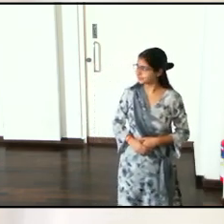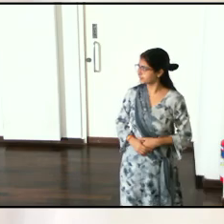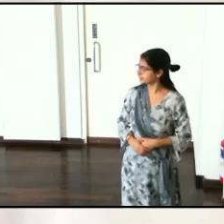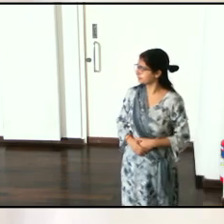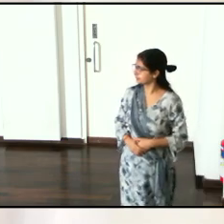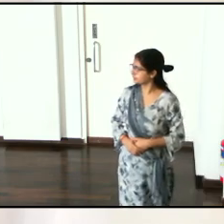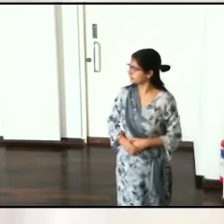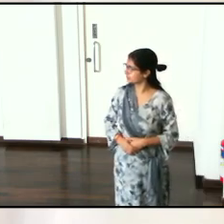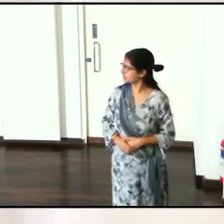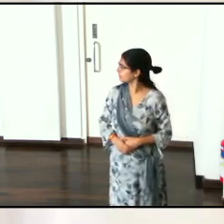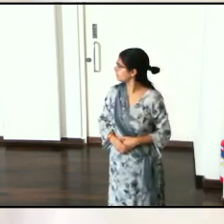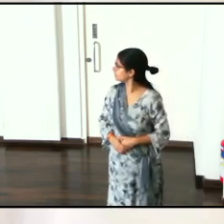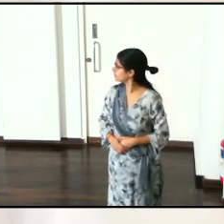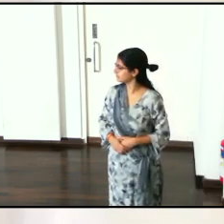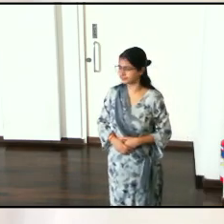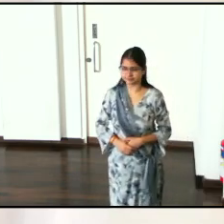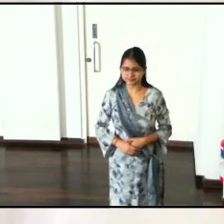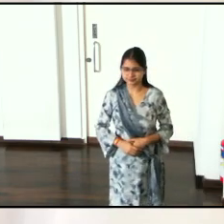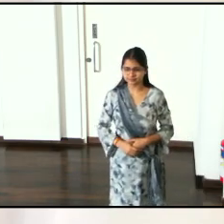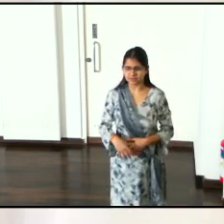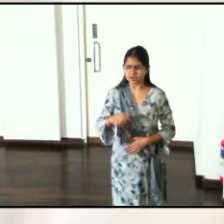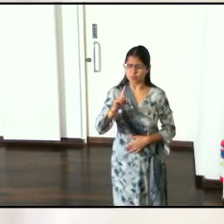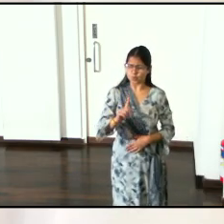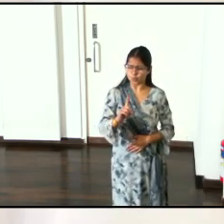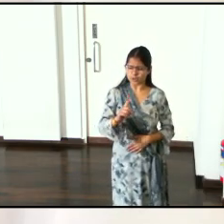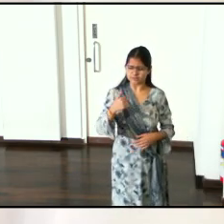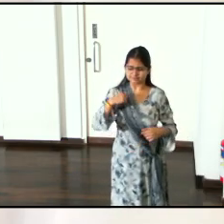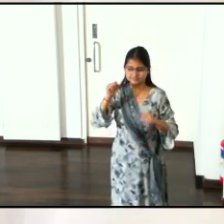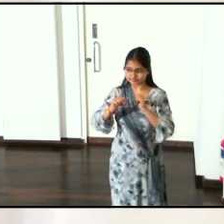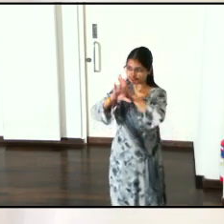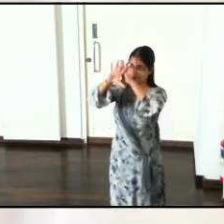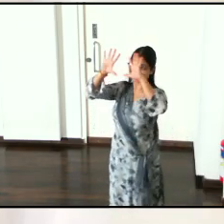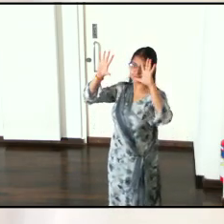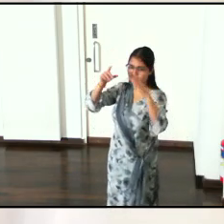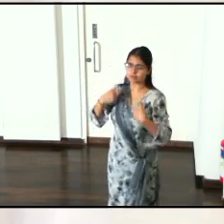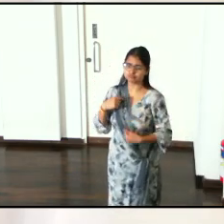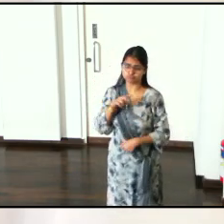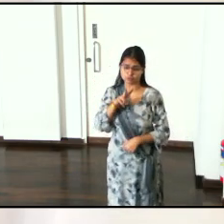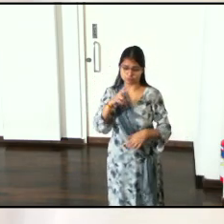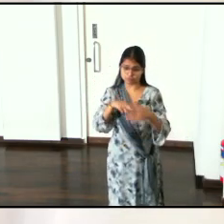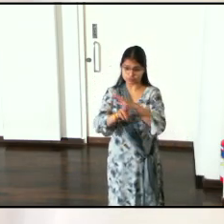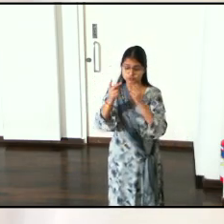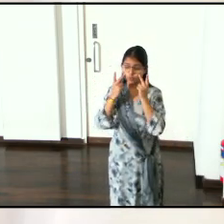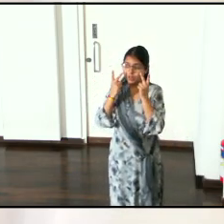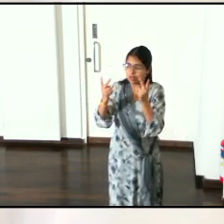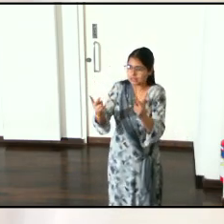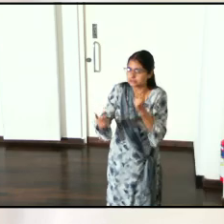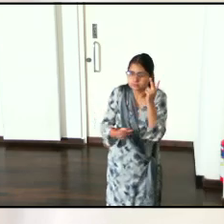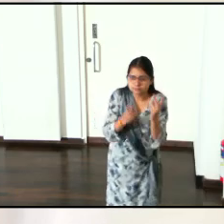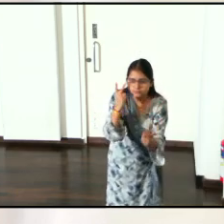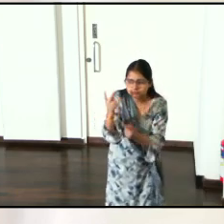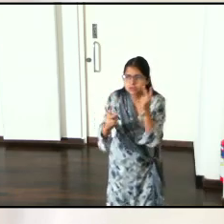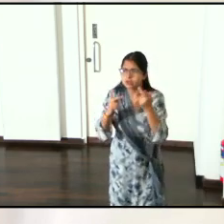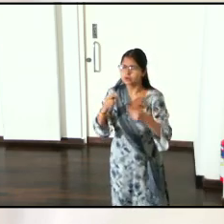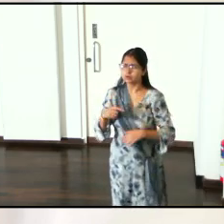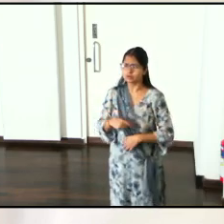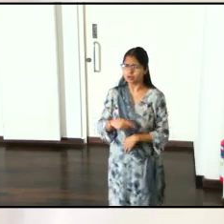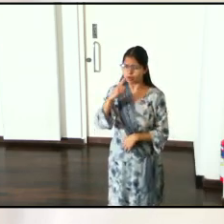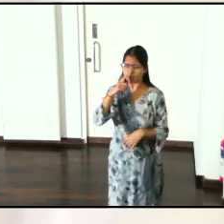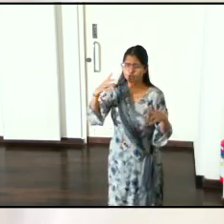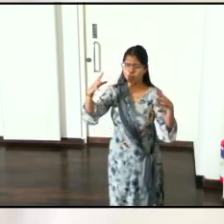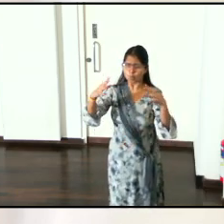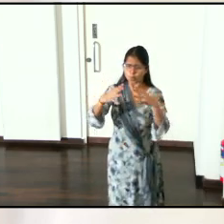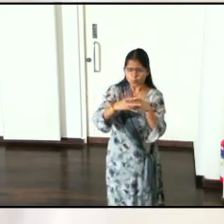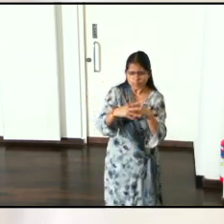in other words, I think one of the kinds of issues that we have to think about is, when we say, what is a women's